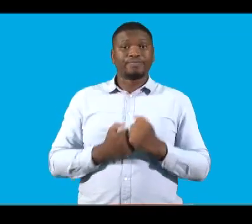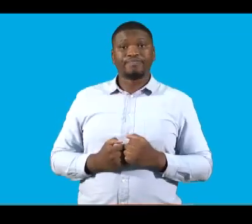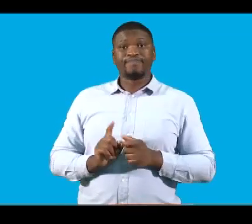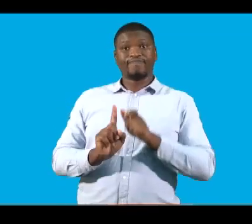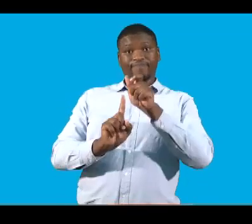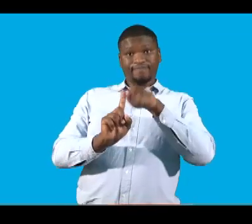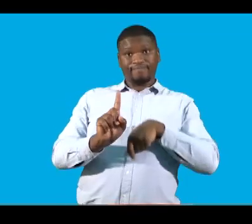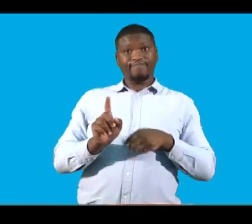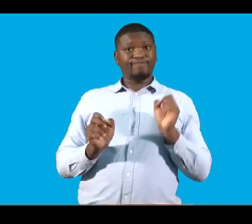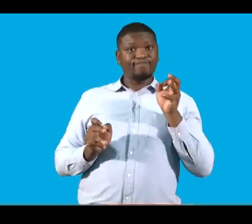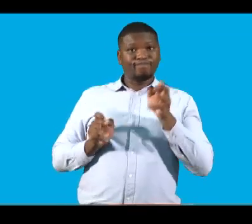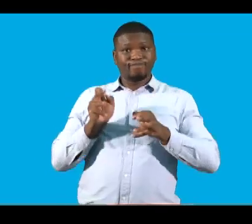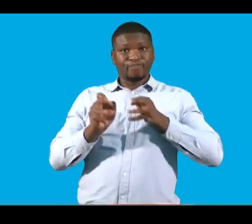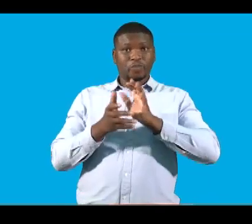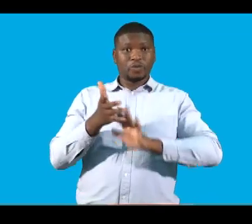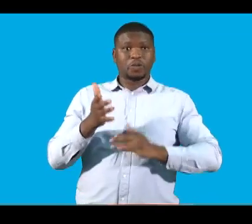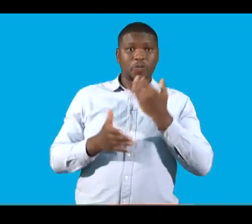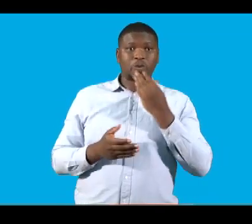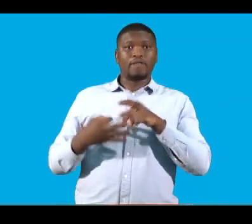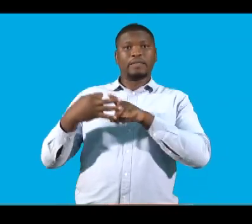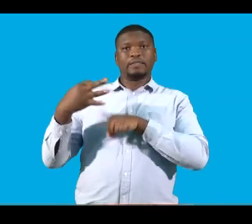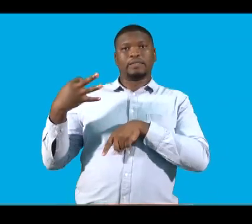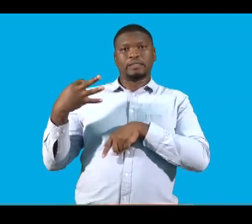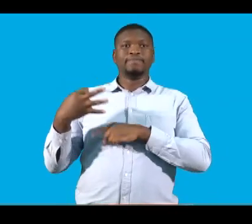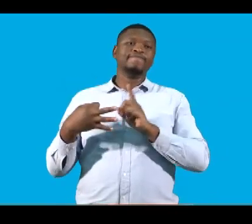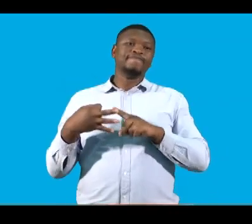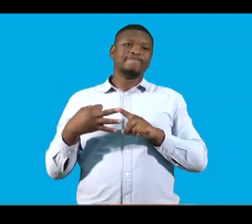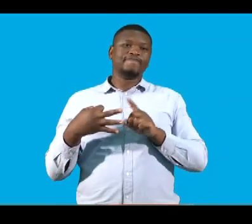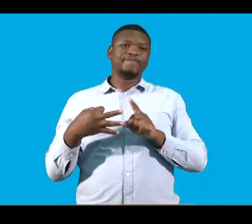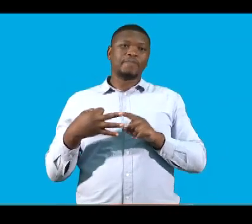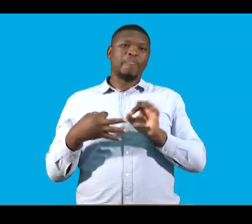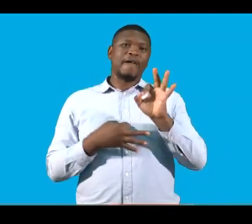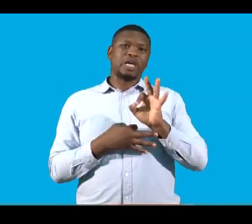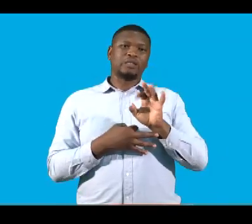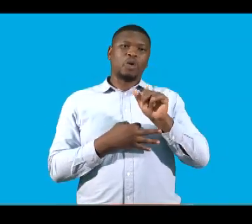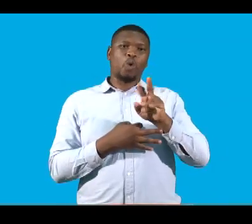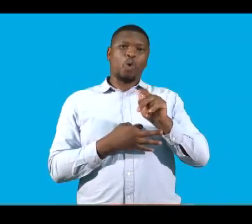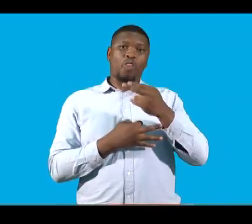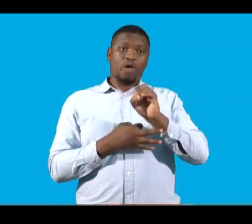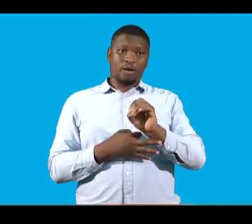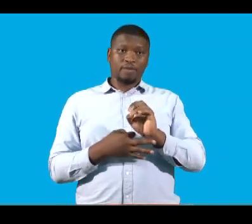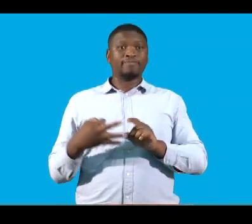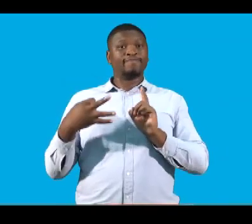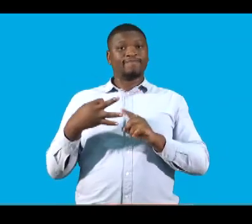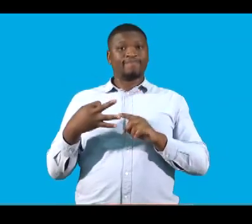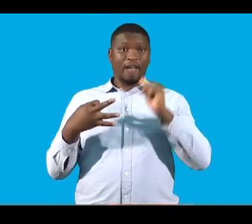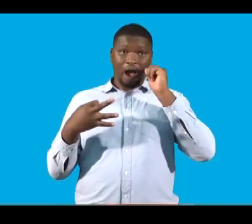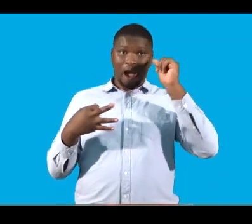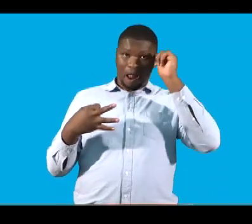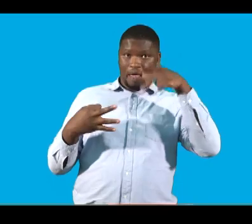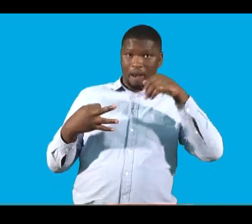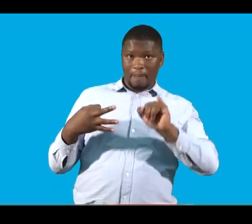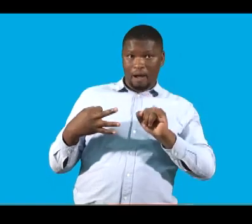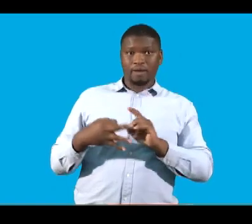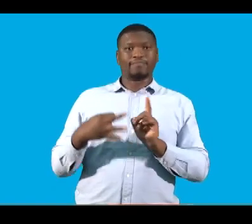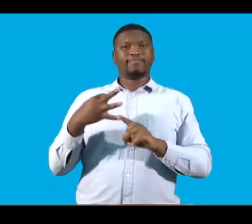The narrator. There are 3 narrators. We've got the fictional author, we've got the adult Pi, and we've